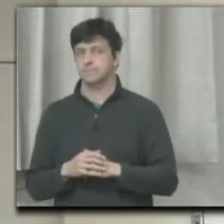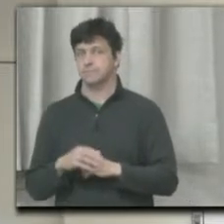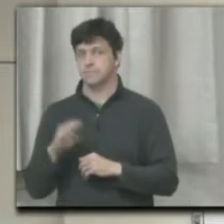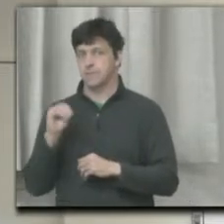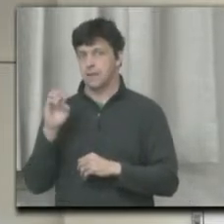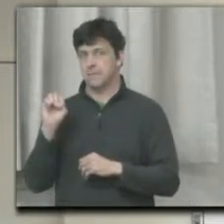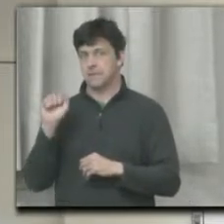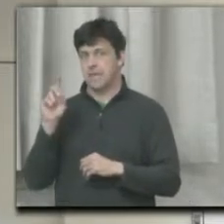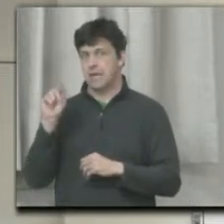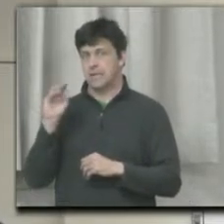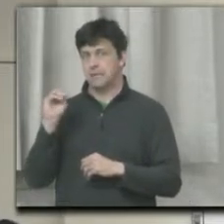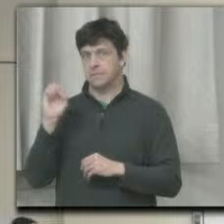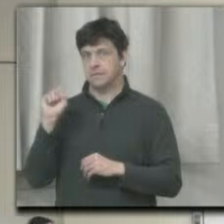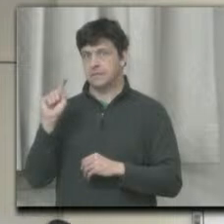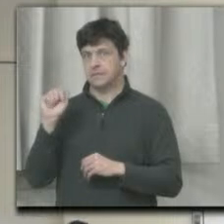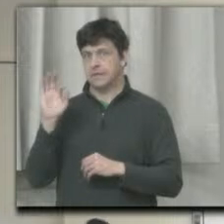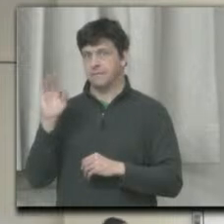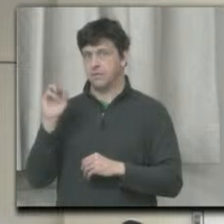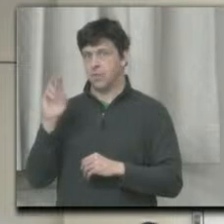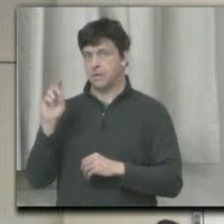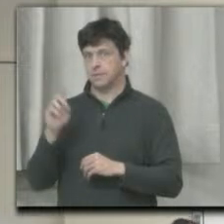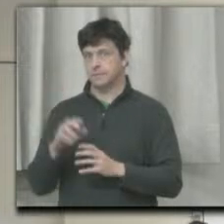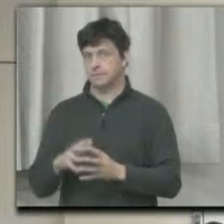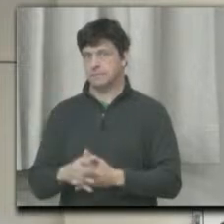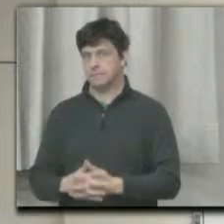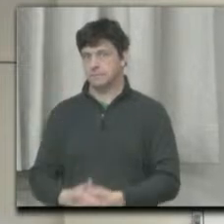Mrs. Adam Stafford?